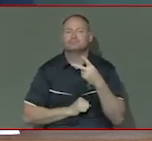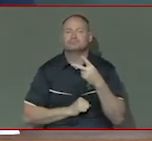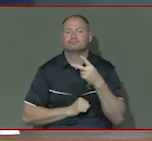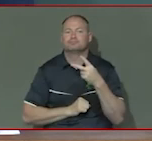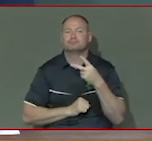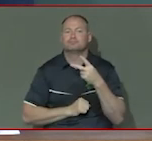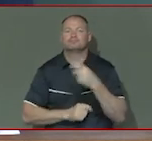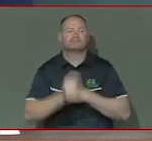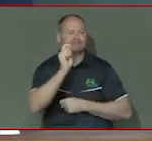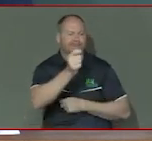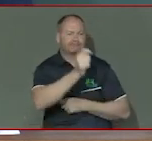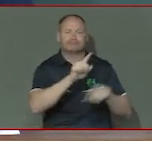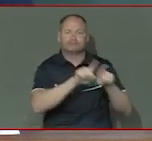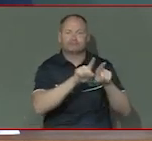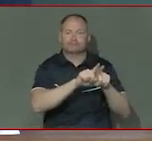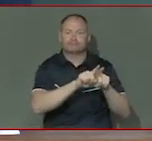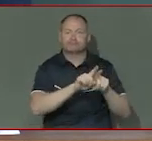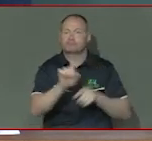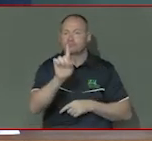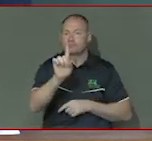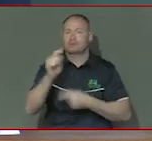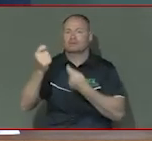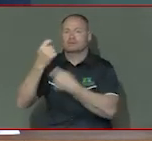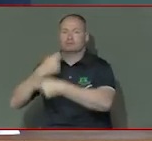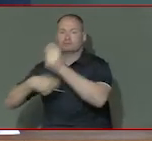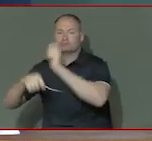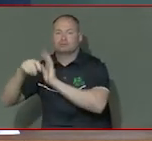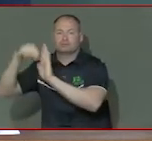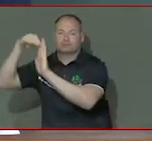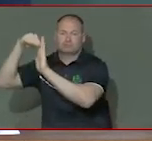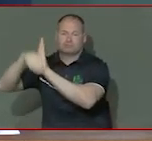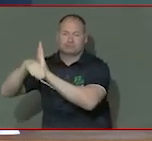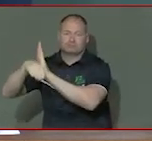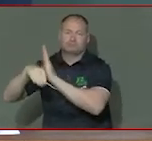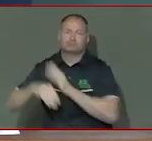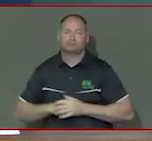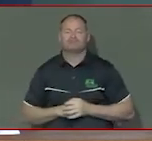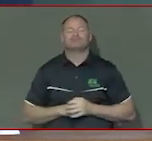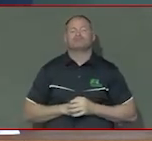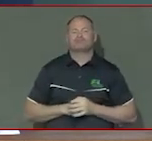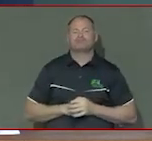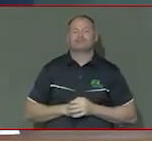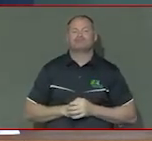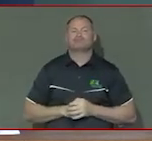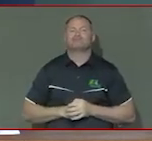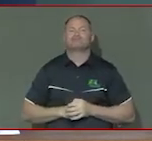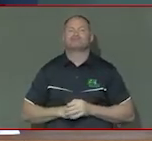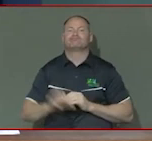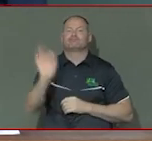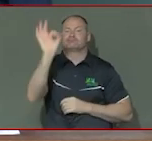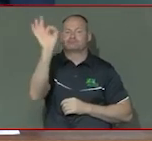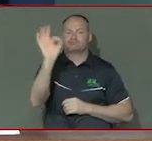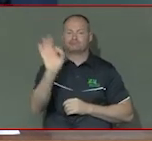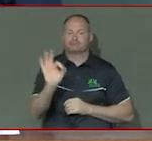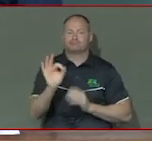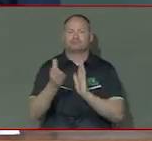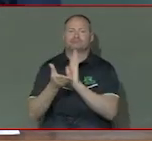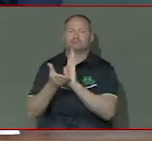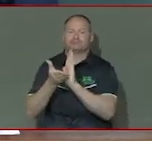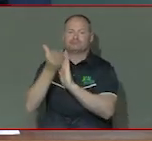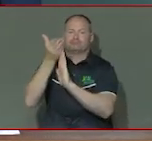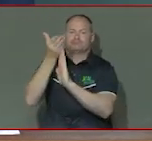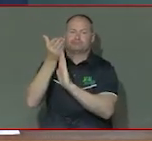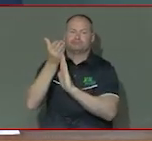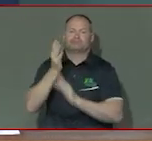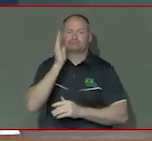Expenses stayed the same, but your sales dropped, decreased. Then that percentage will increase. So what do?